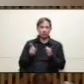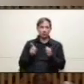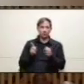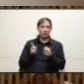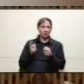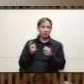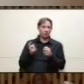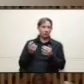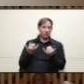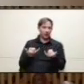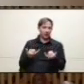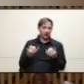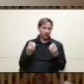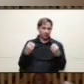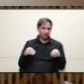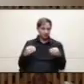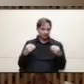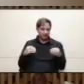we are currently